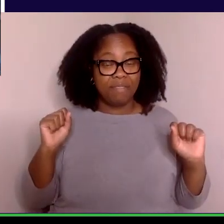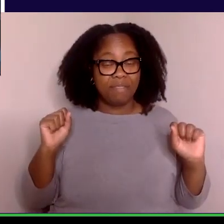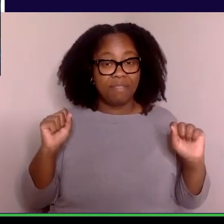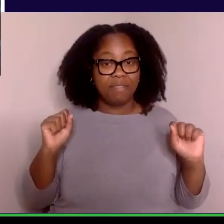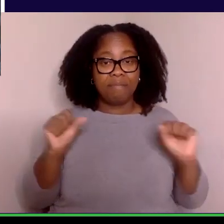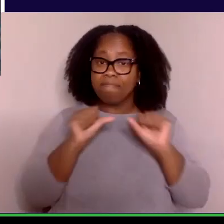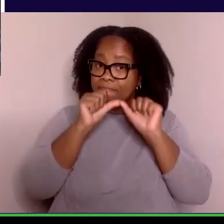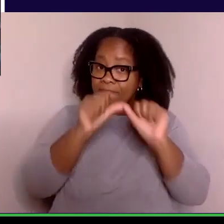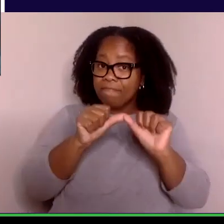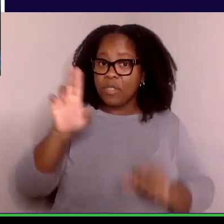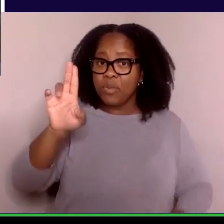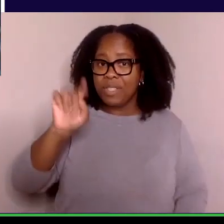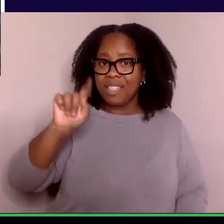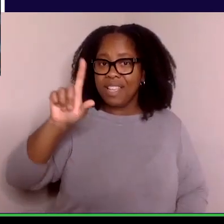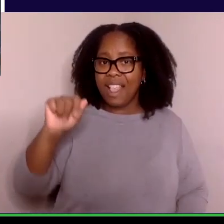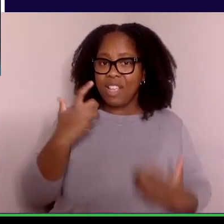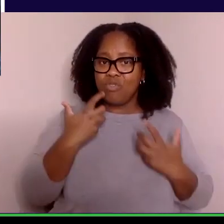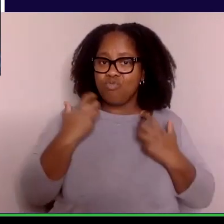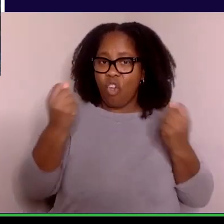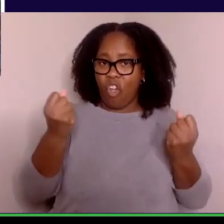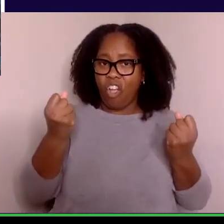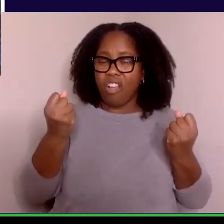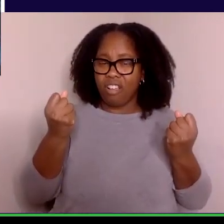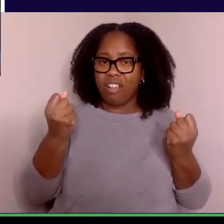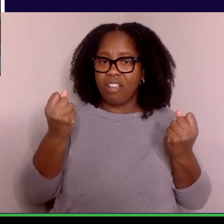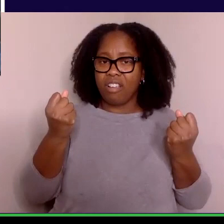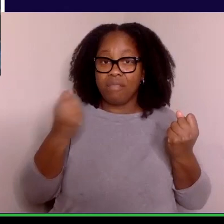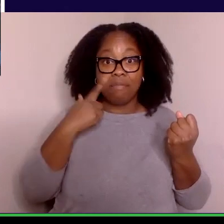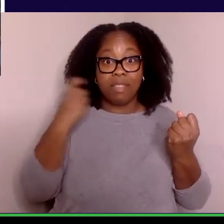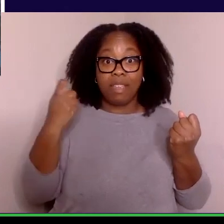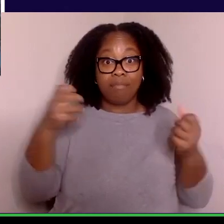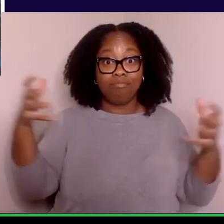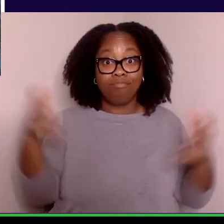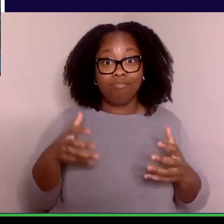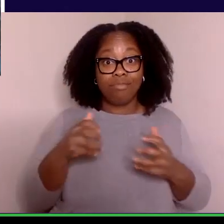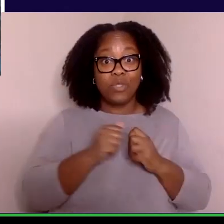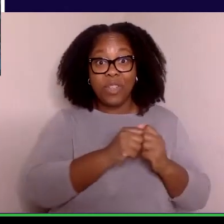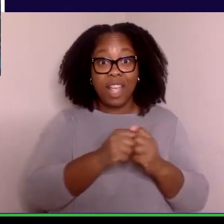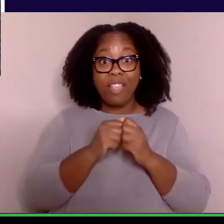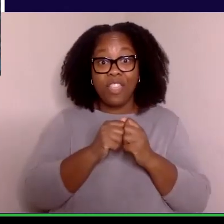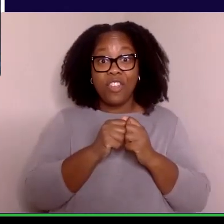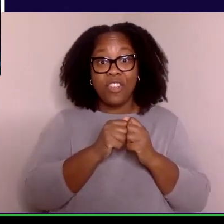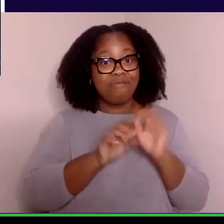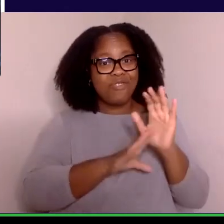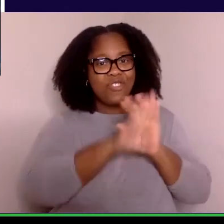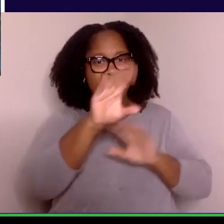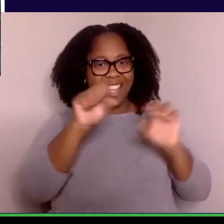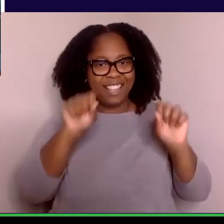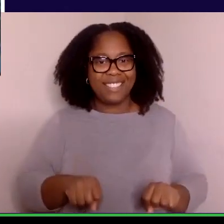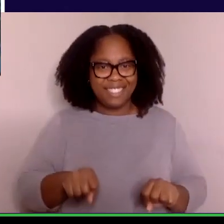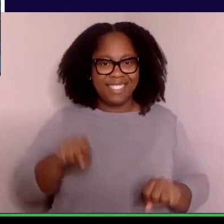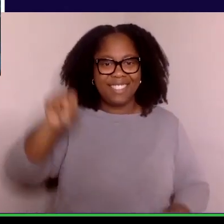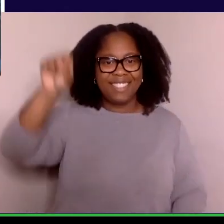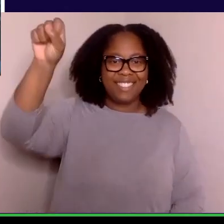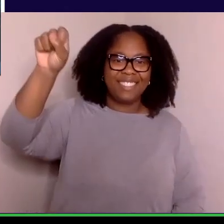Stay UTLA strong, because together we rise.